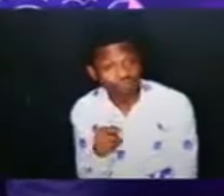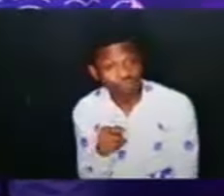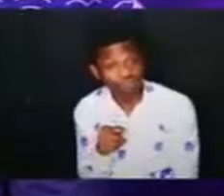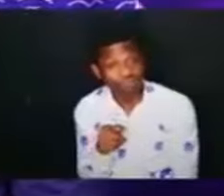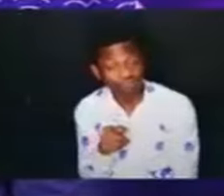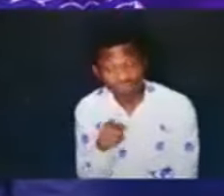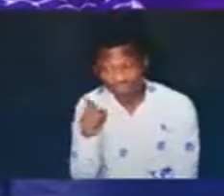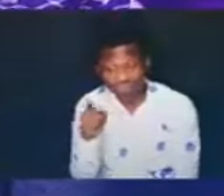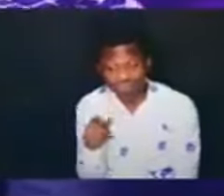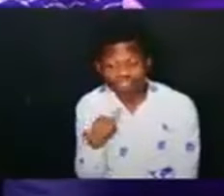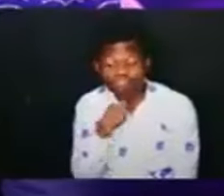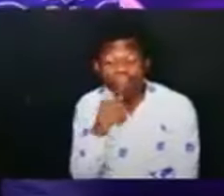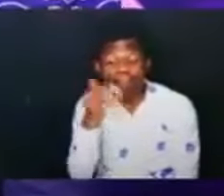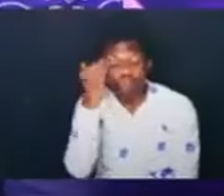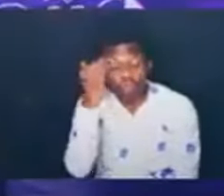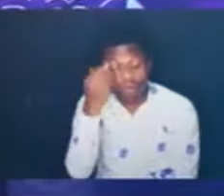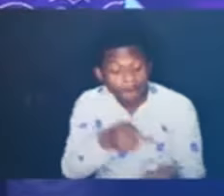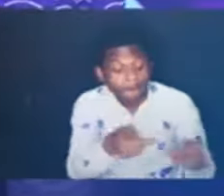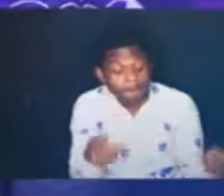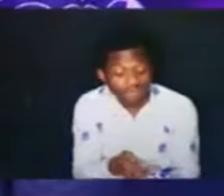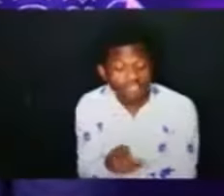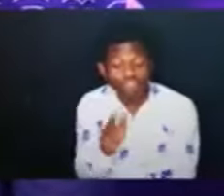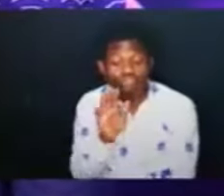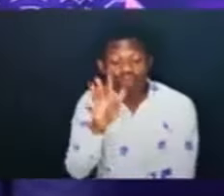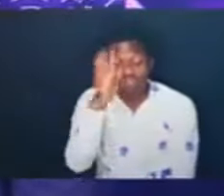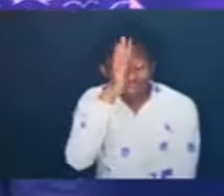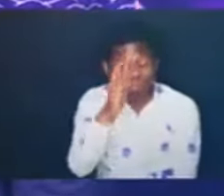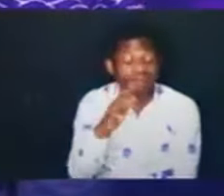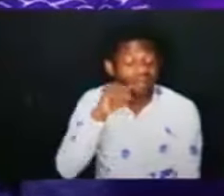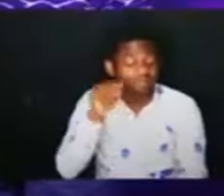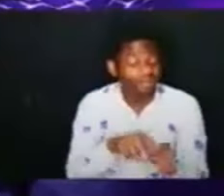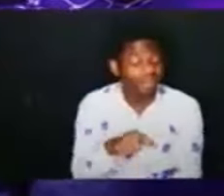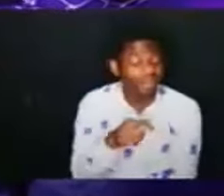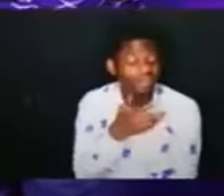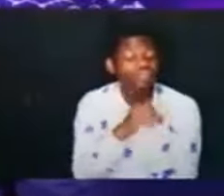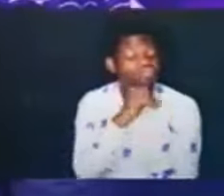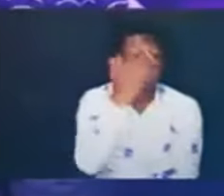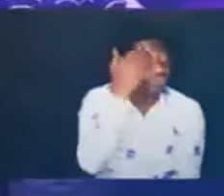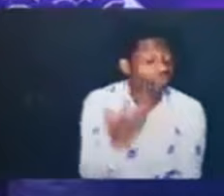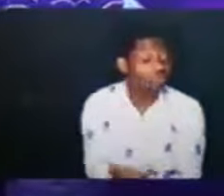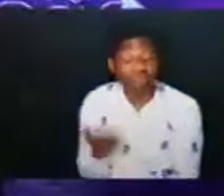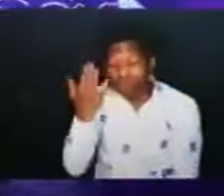his brothers were? So no nim be bia neja ani ni nuanom no wo. Why didn't he go